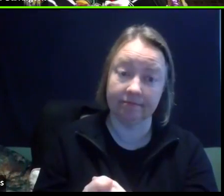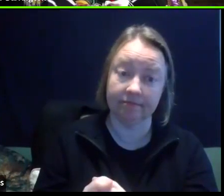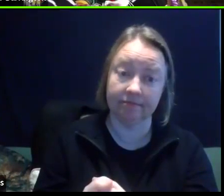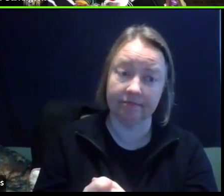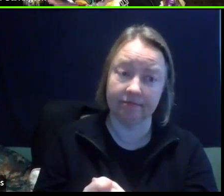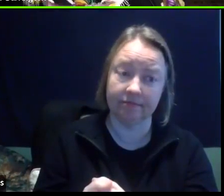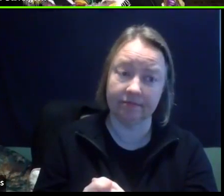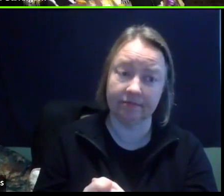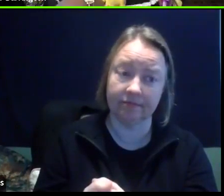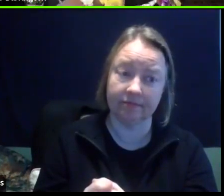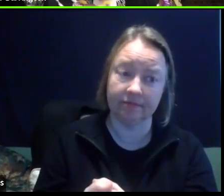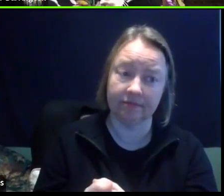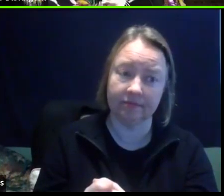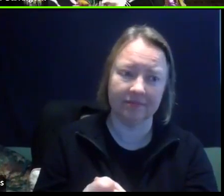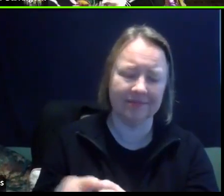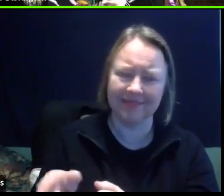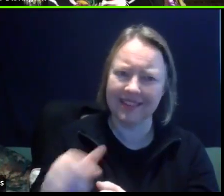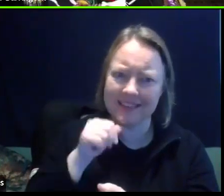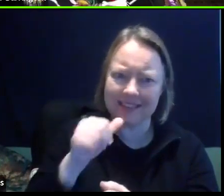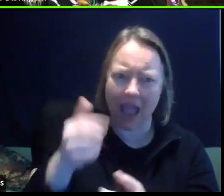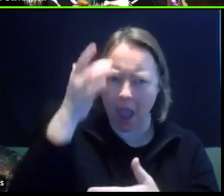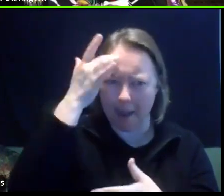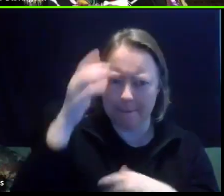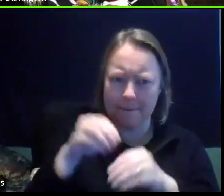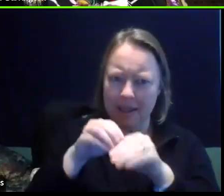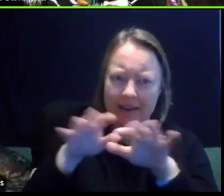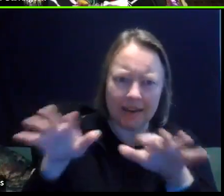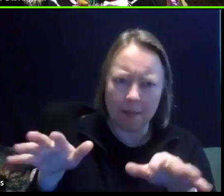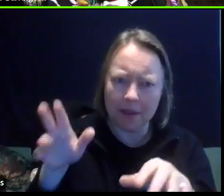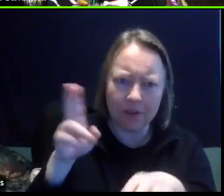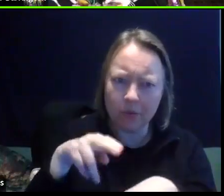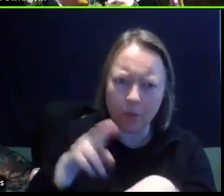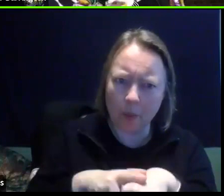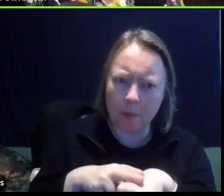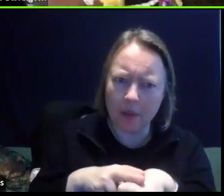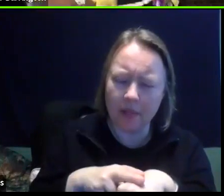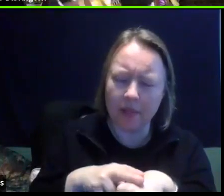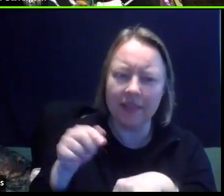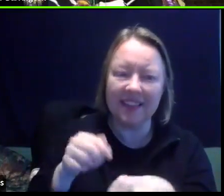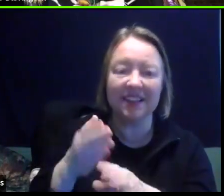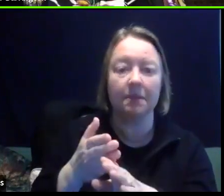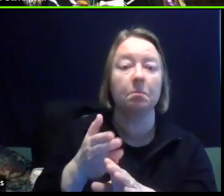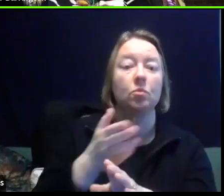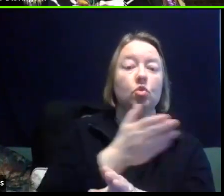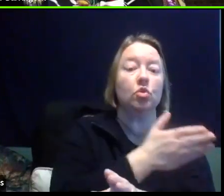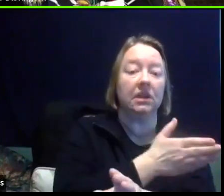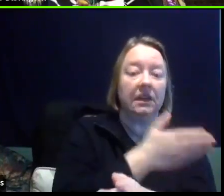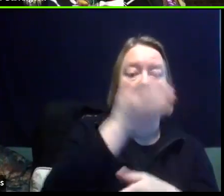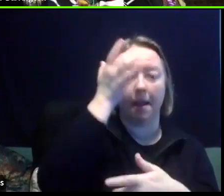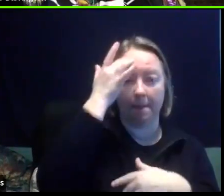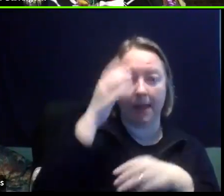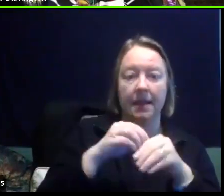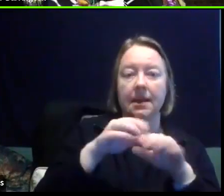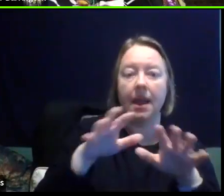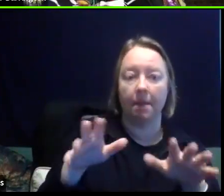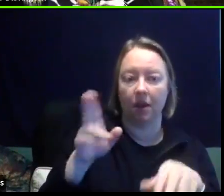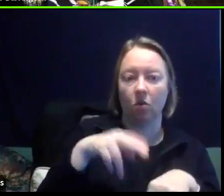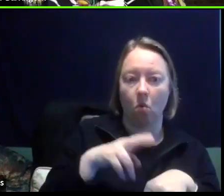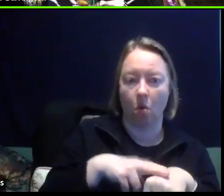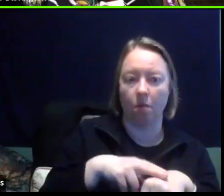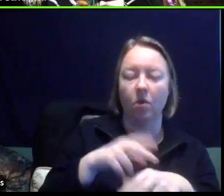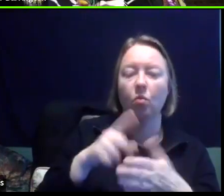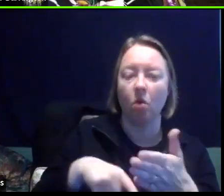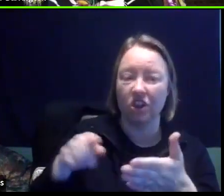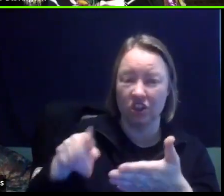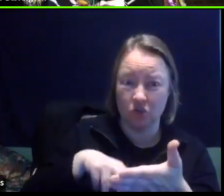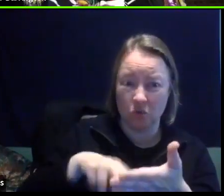This isn't pandemic normal. This is pre-pandemic normal, is what she read